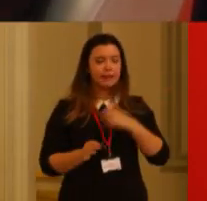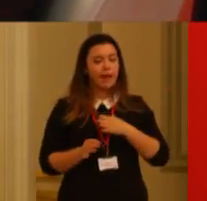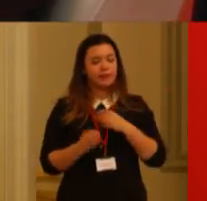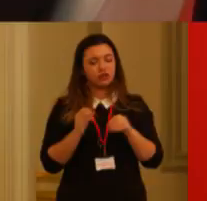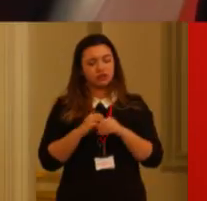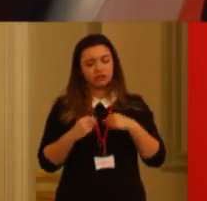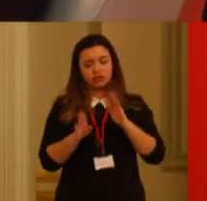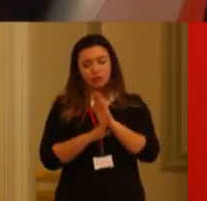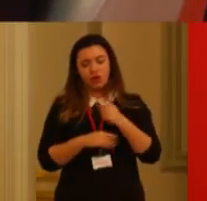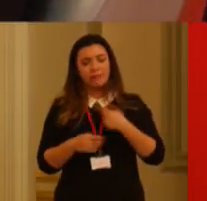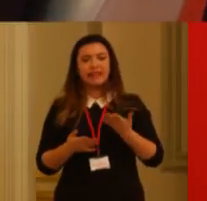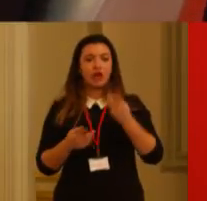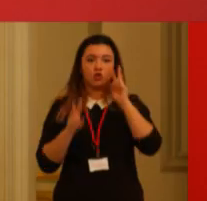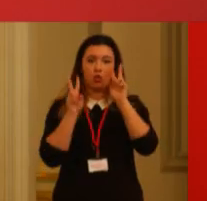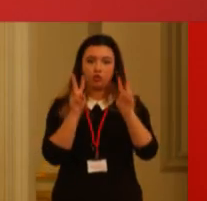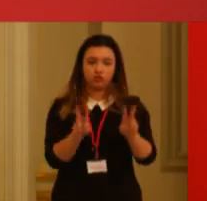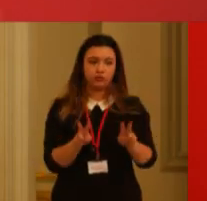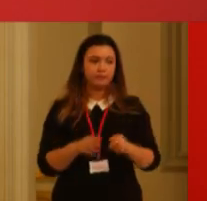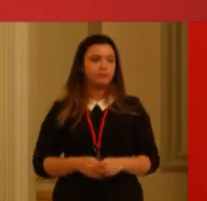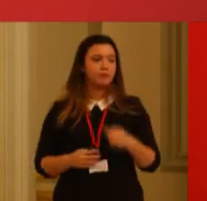and also based on what you've said so far,